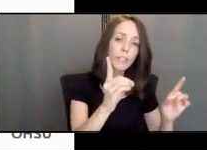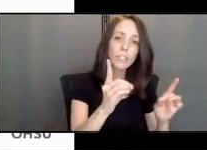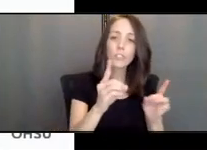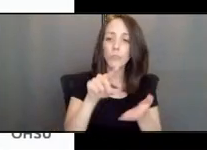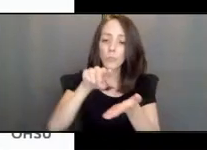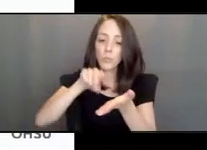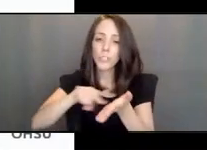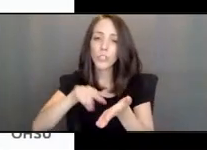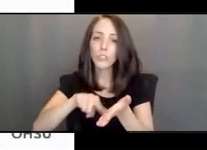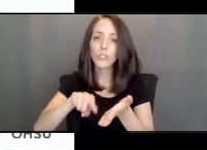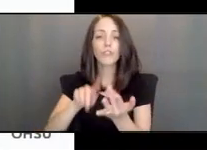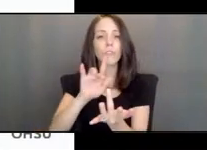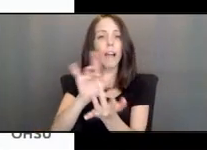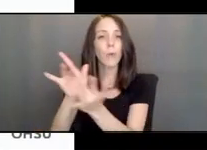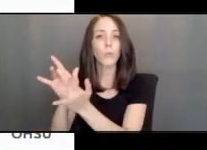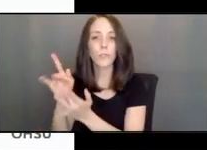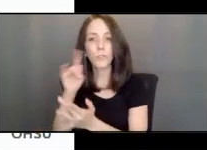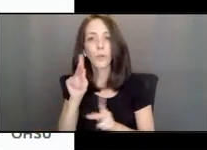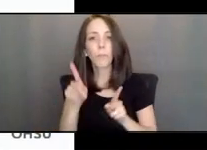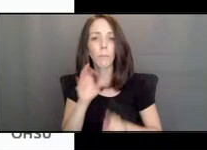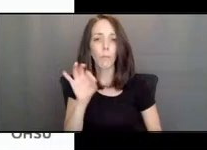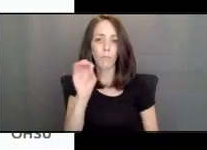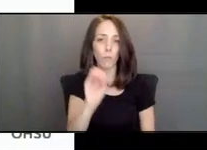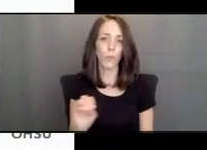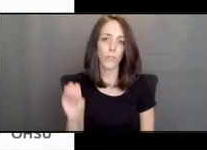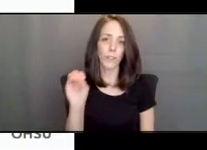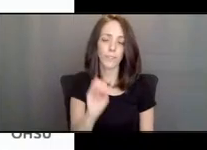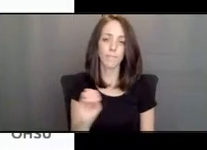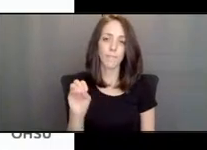of Oregon. Next slide.